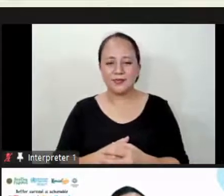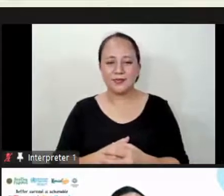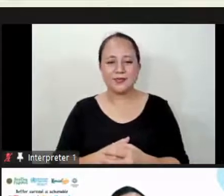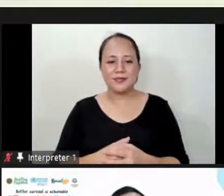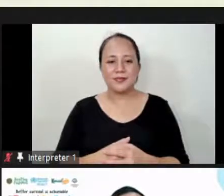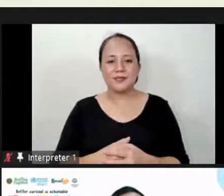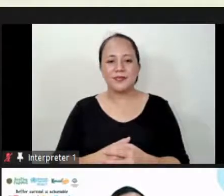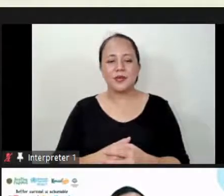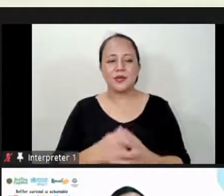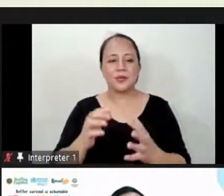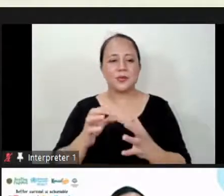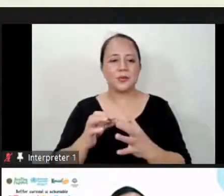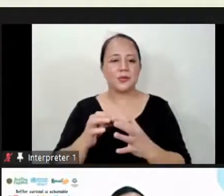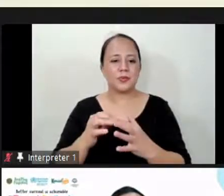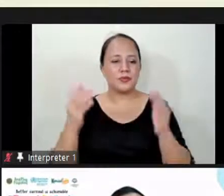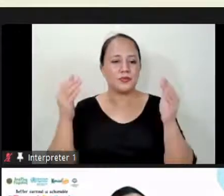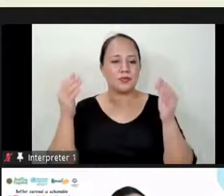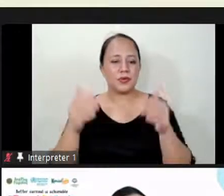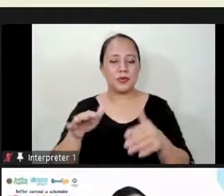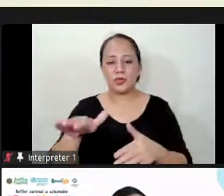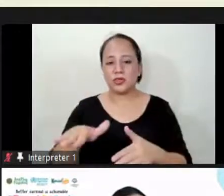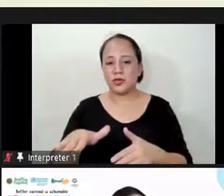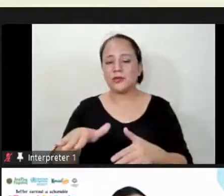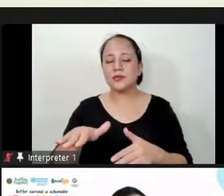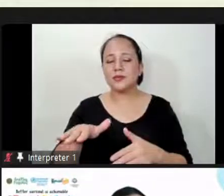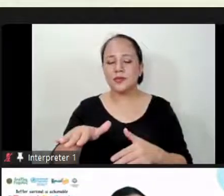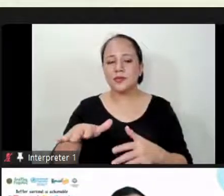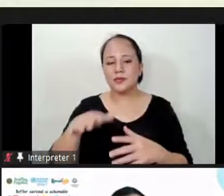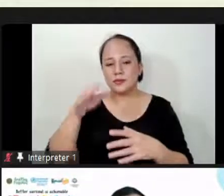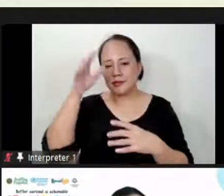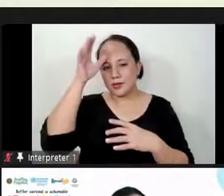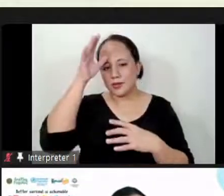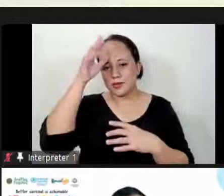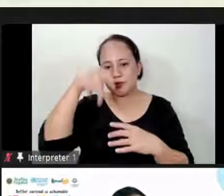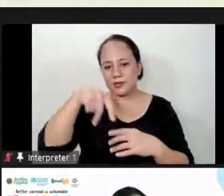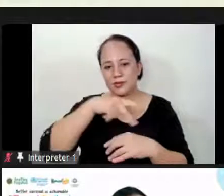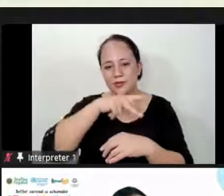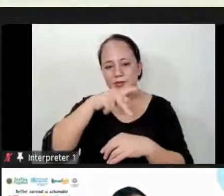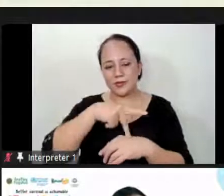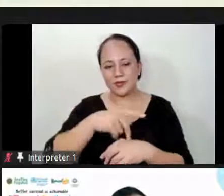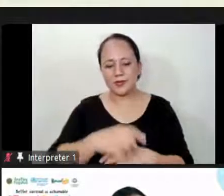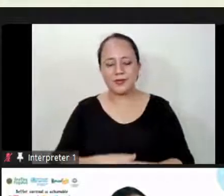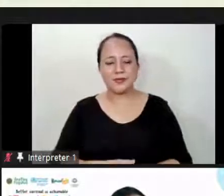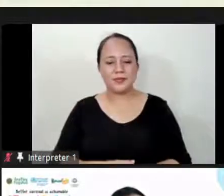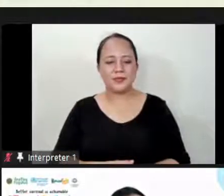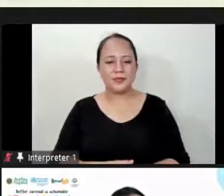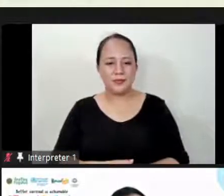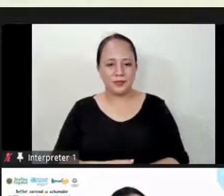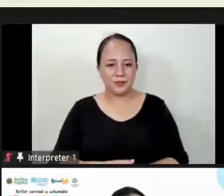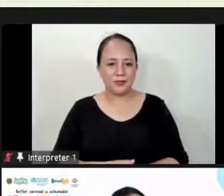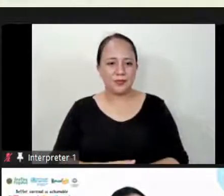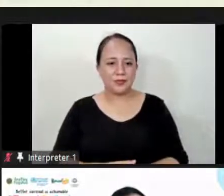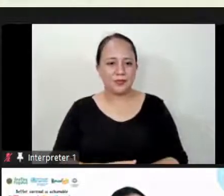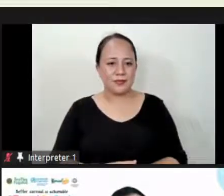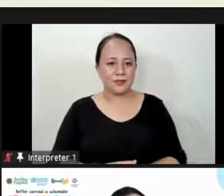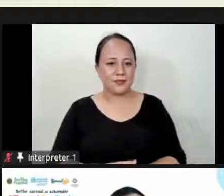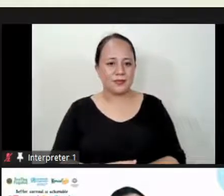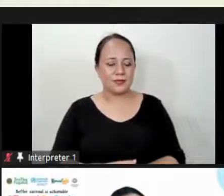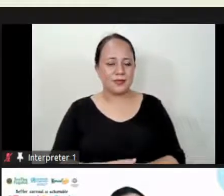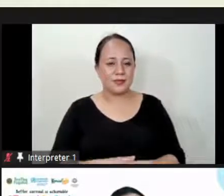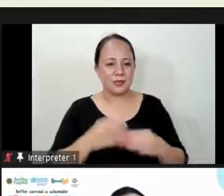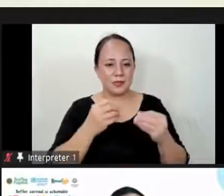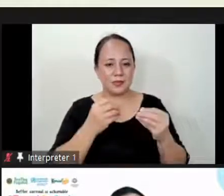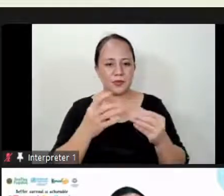with a special focus on childhood cancer in the Philippines. I want to start